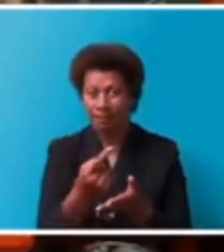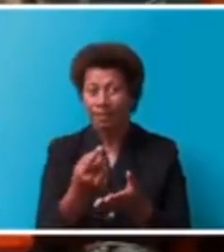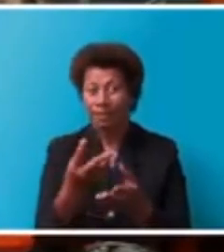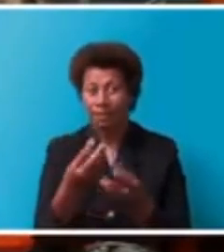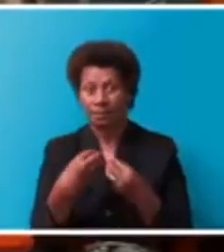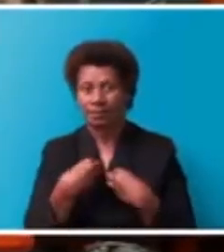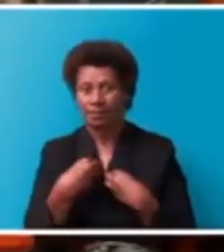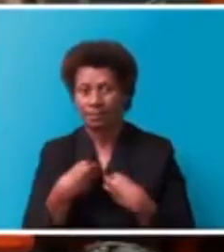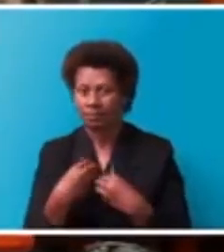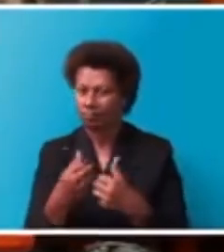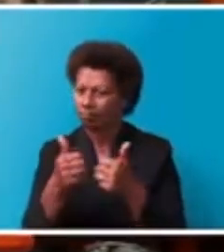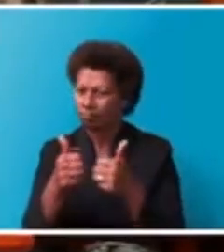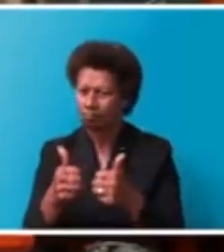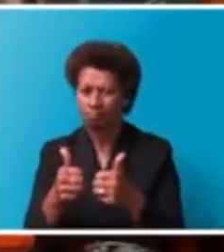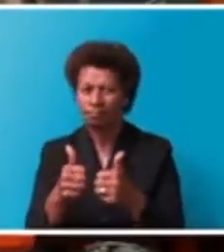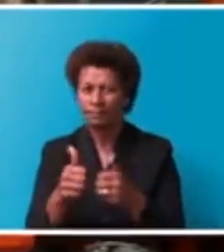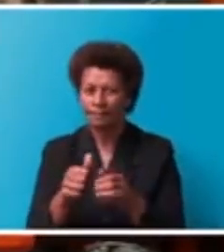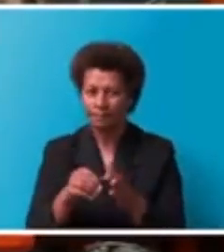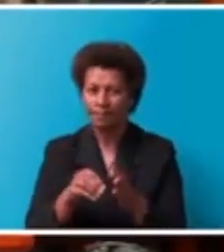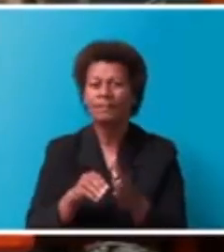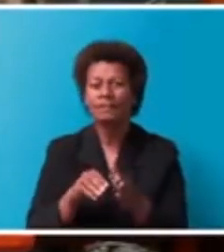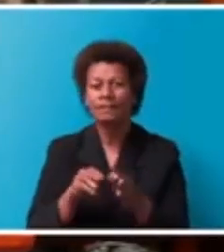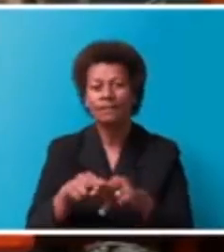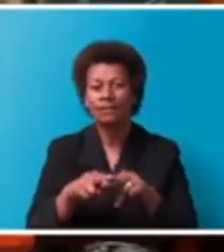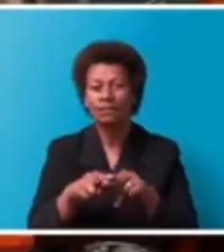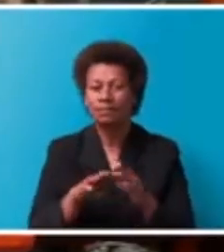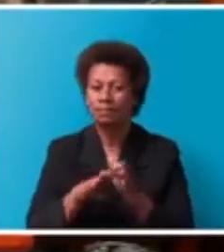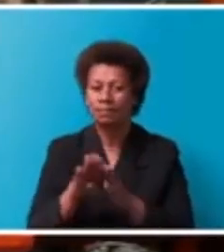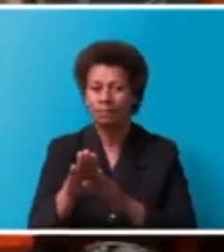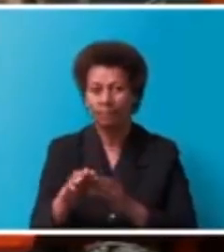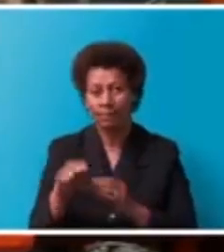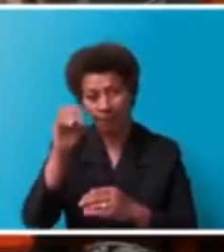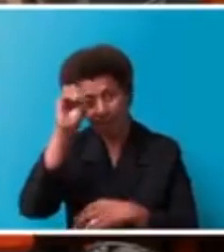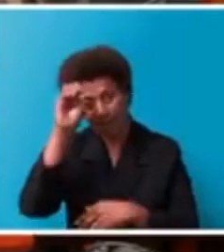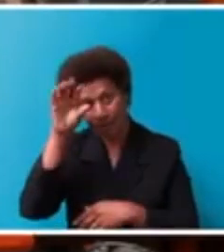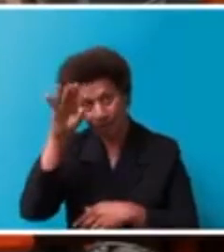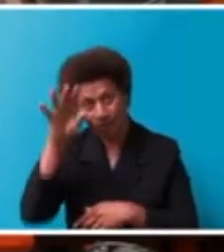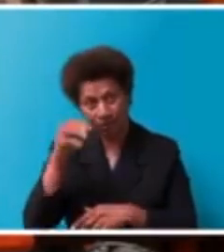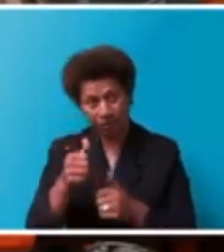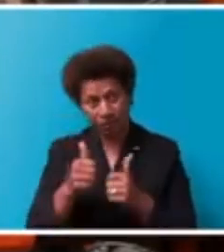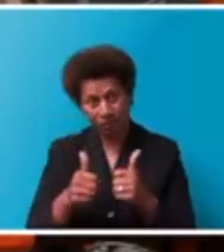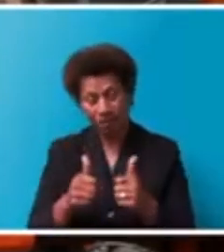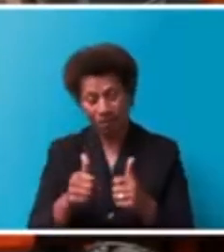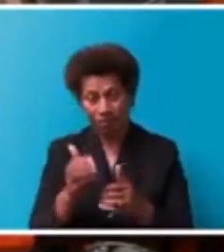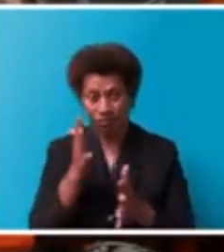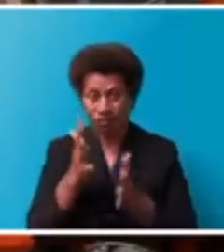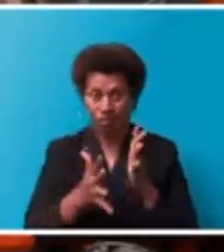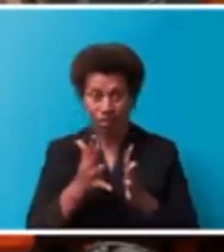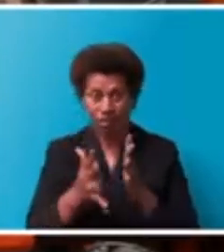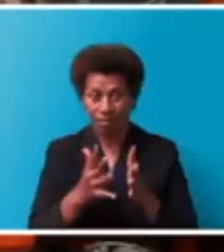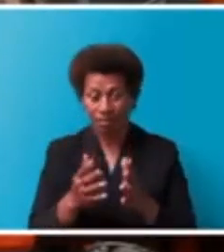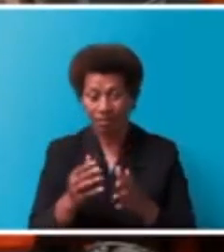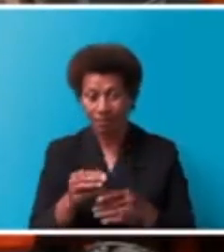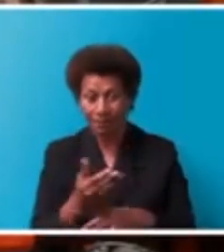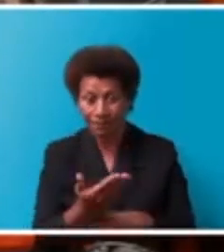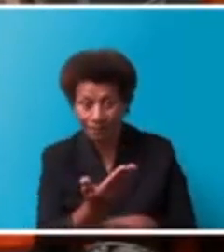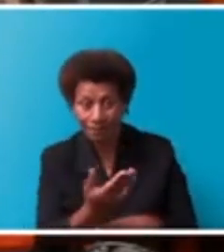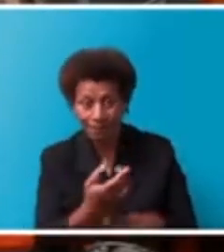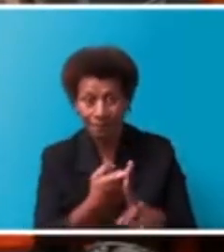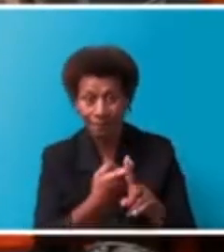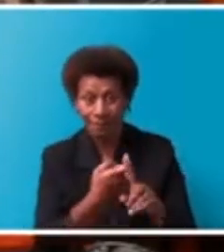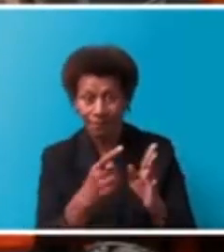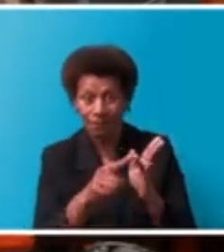doing extremely well in Fiji. With the taxi driver story of my friend, Mr. Koya, I also have